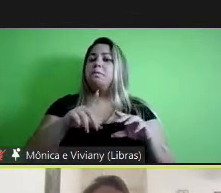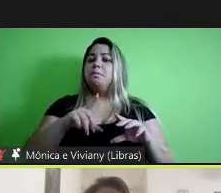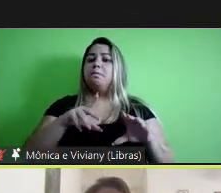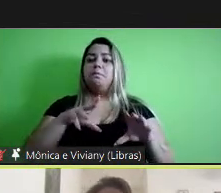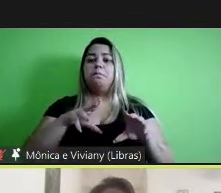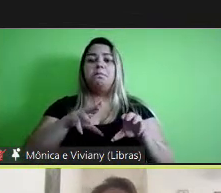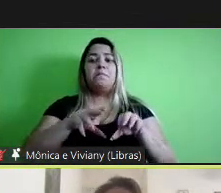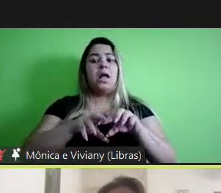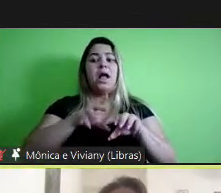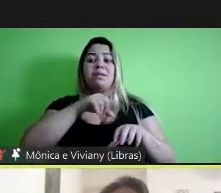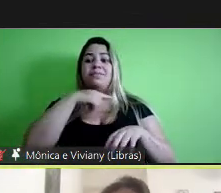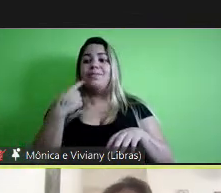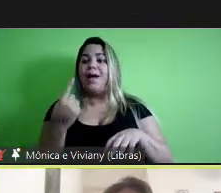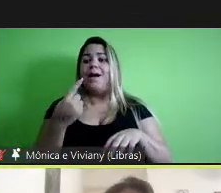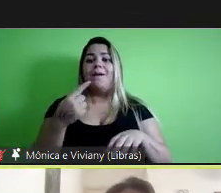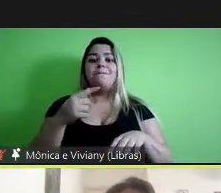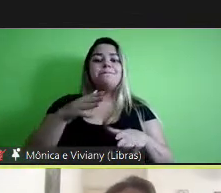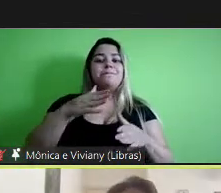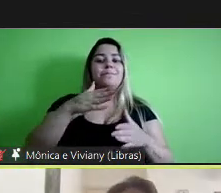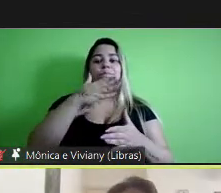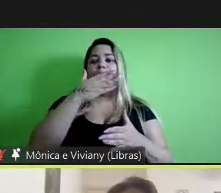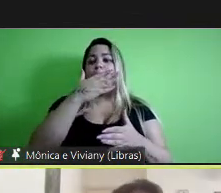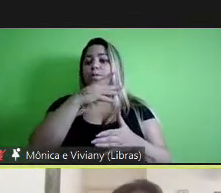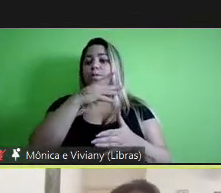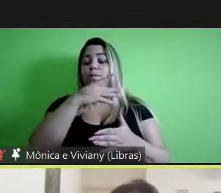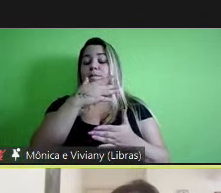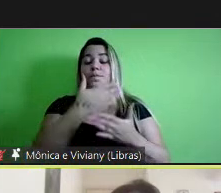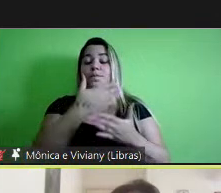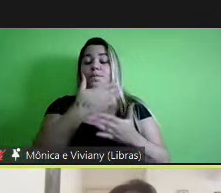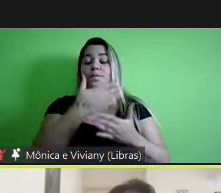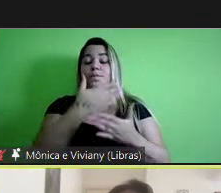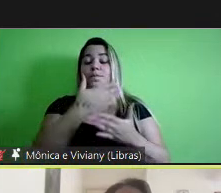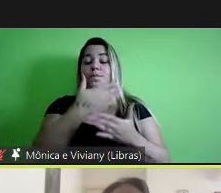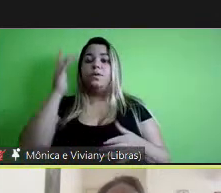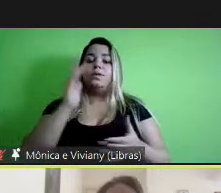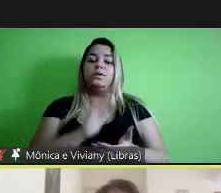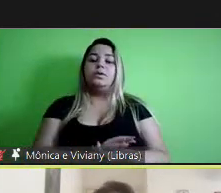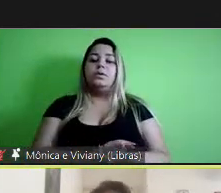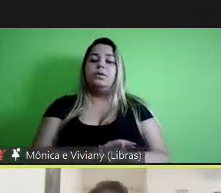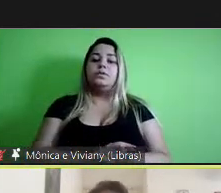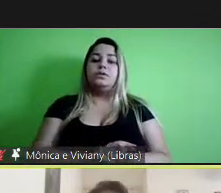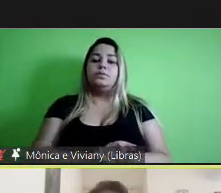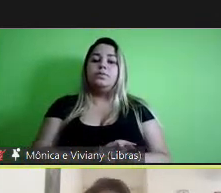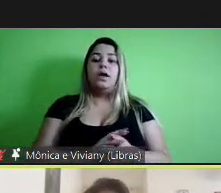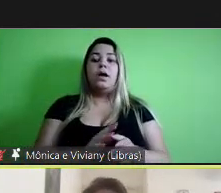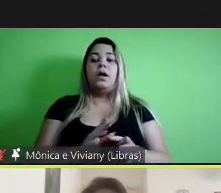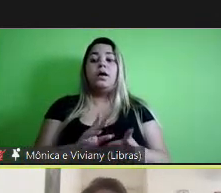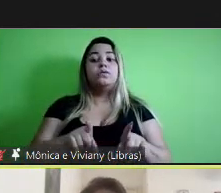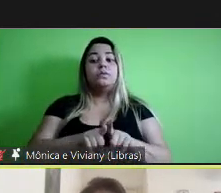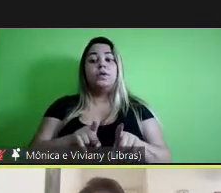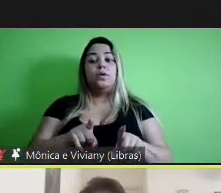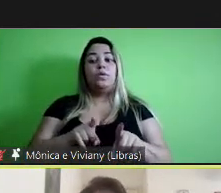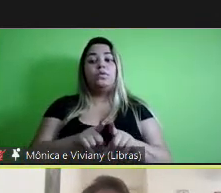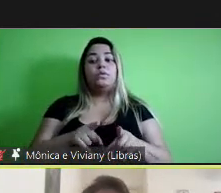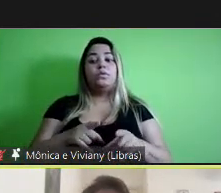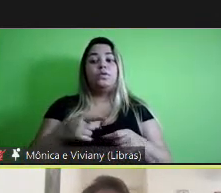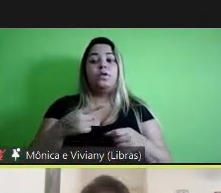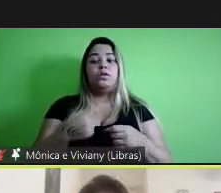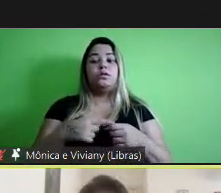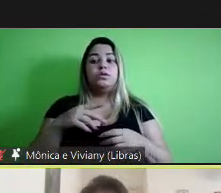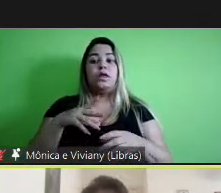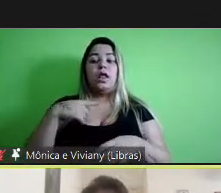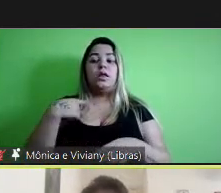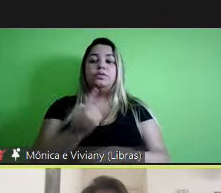a virus or a microorganism that will kill millions of people because we are pushing the